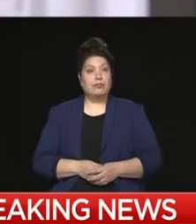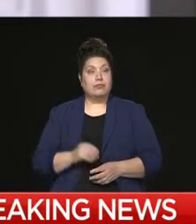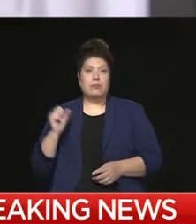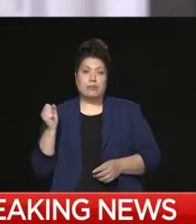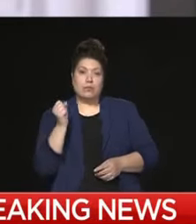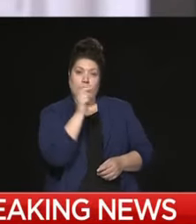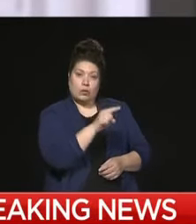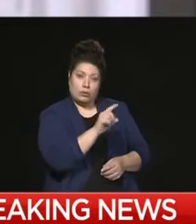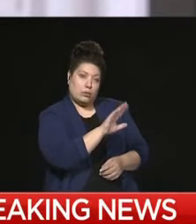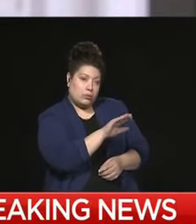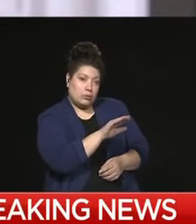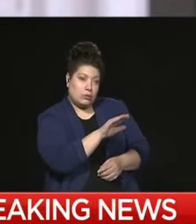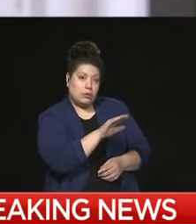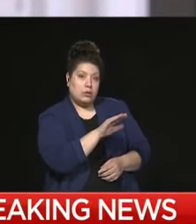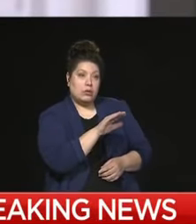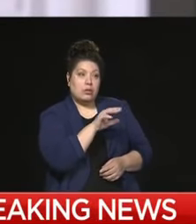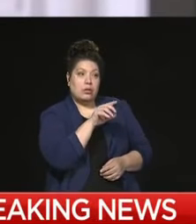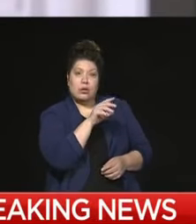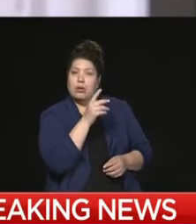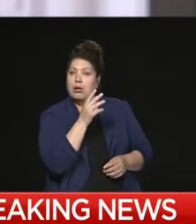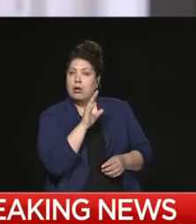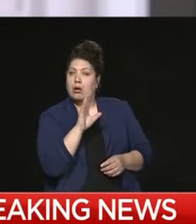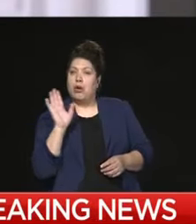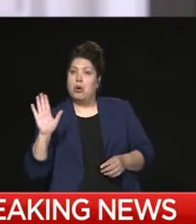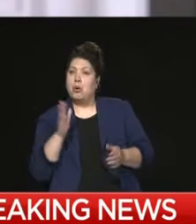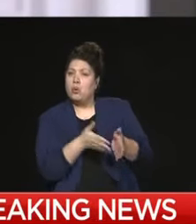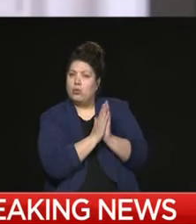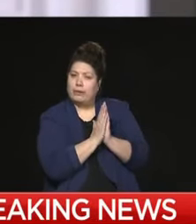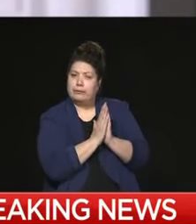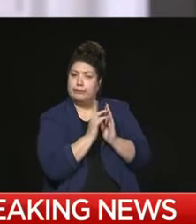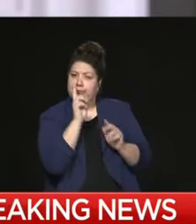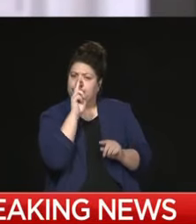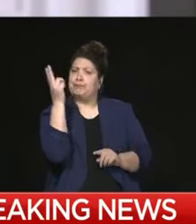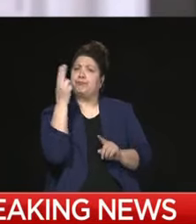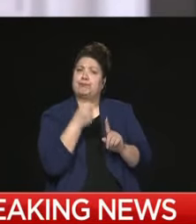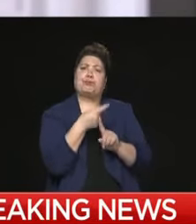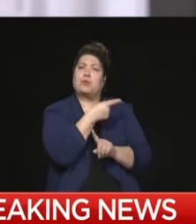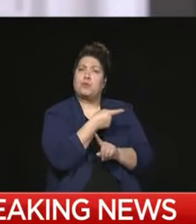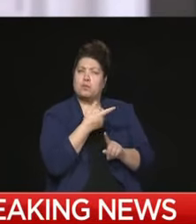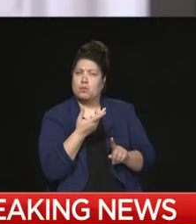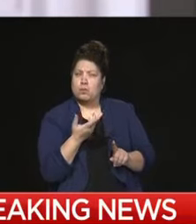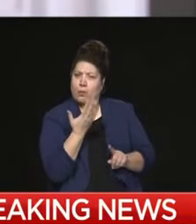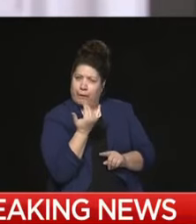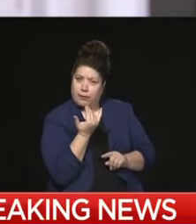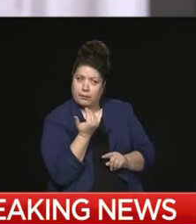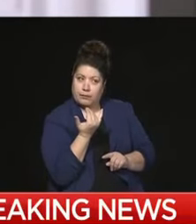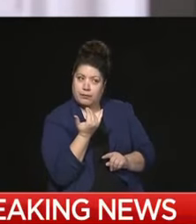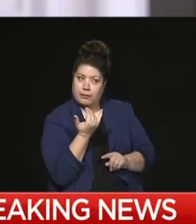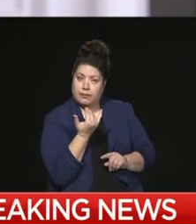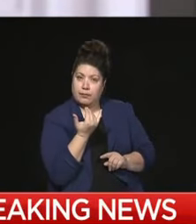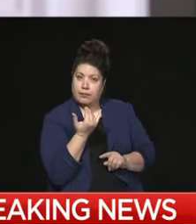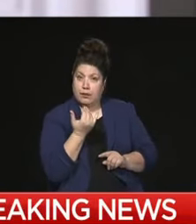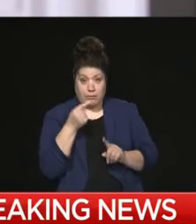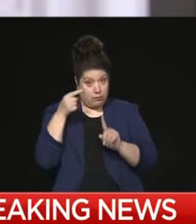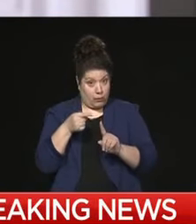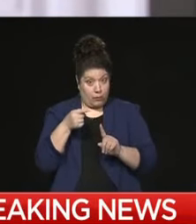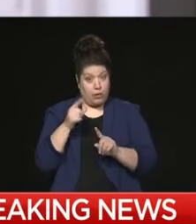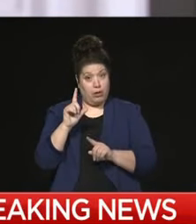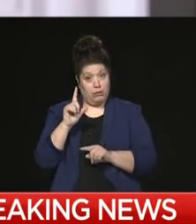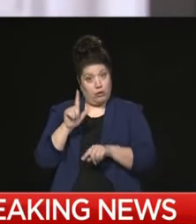Question. So what is unusual about this request? Is it because it's for long-term care facilities specifically?